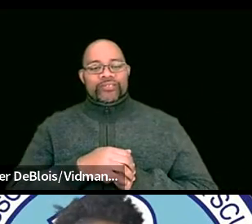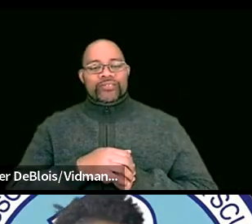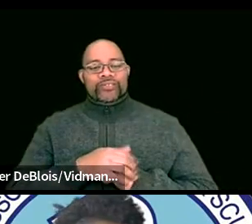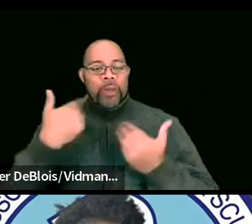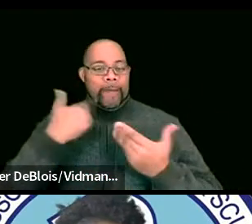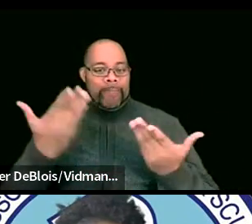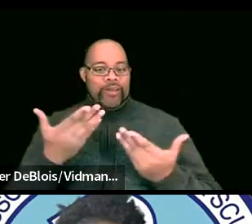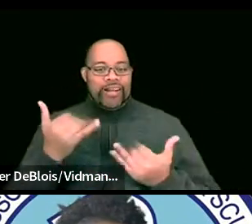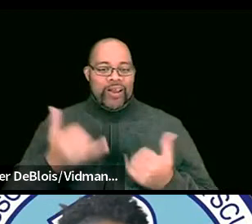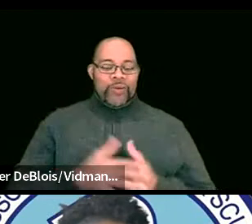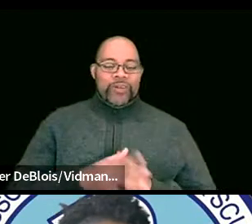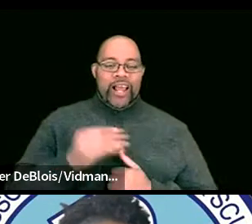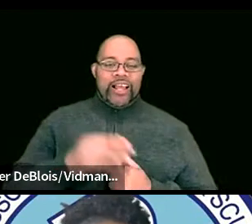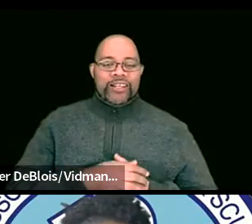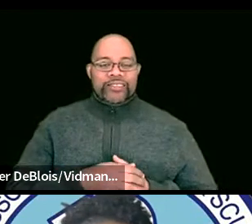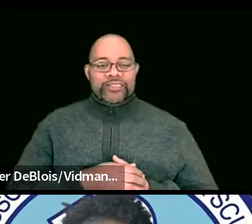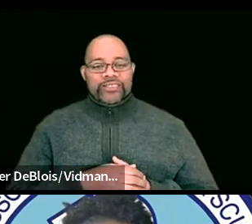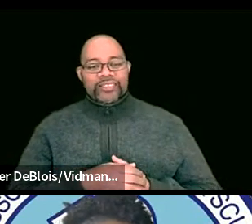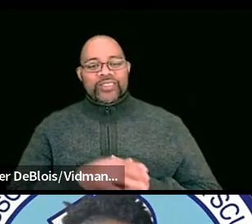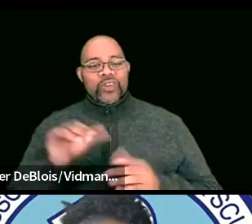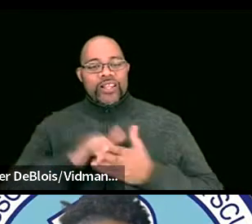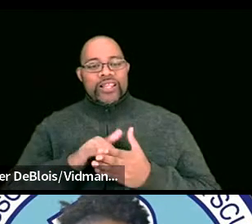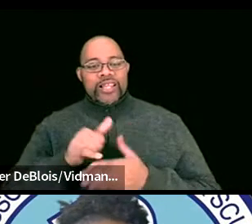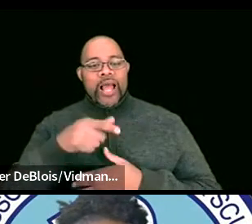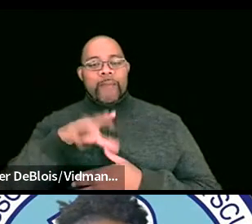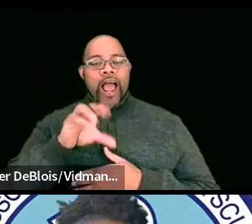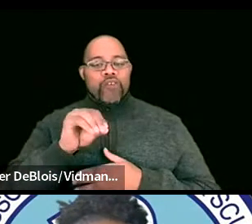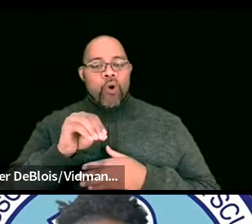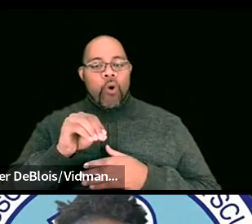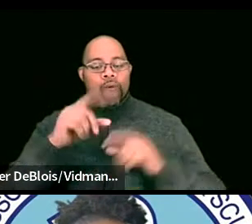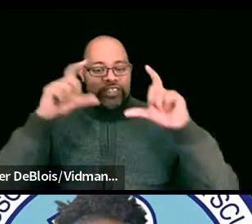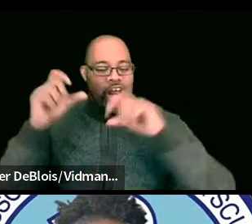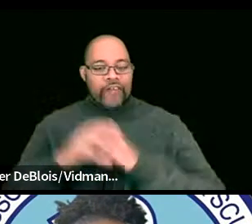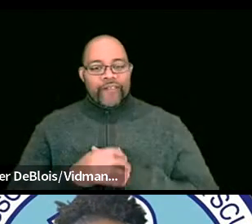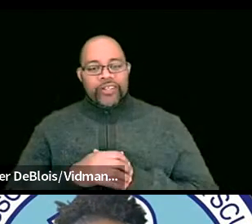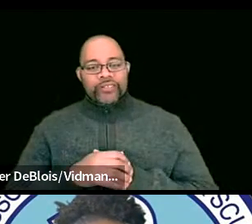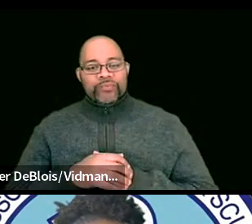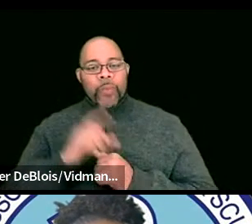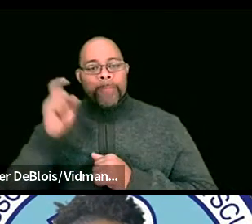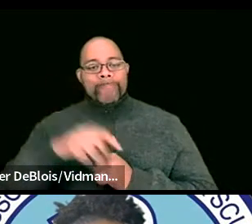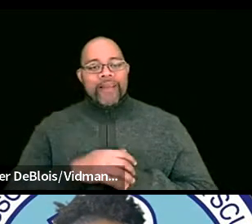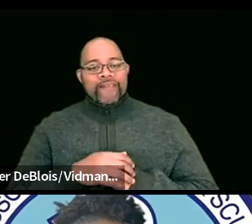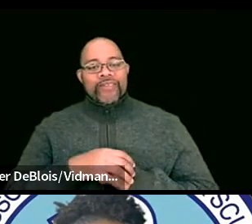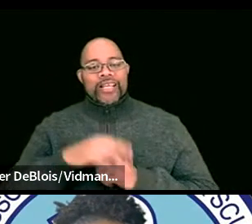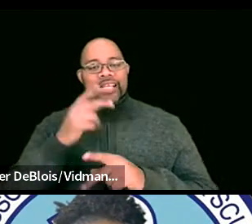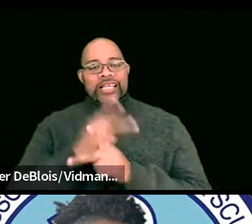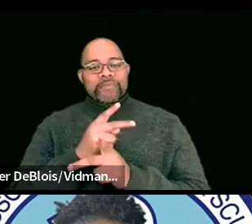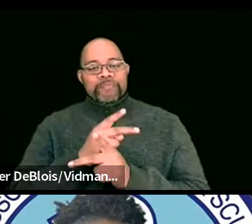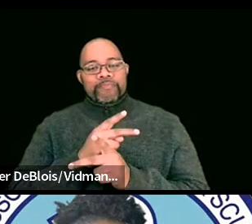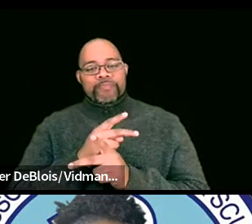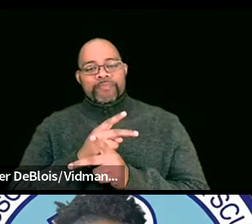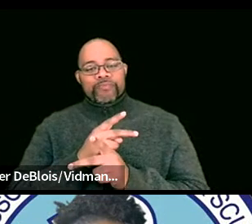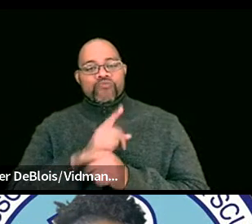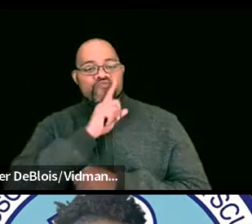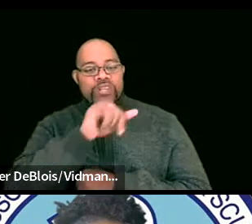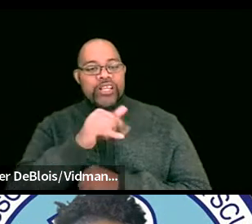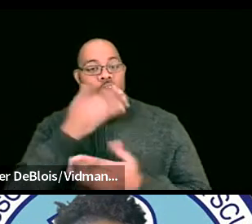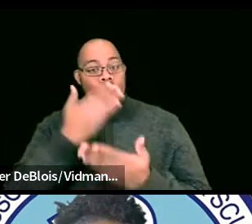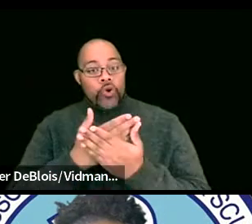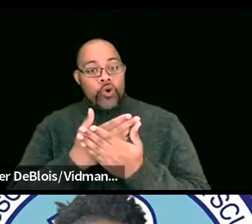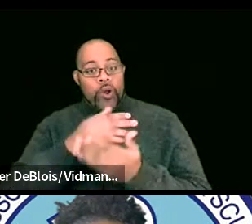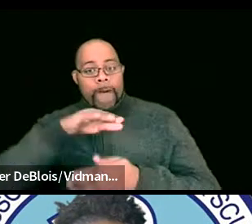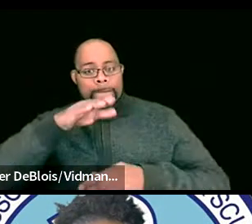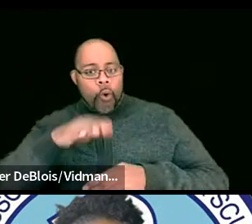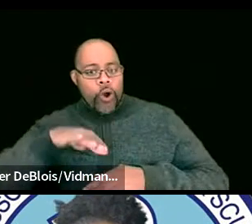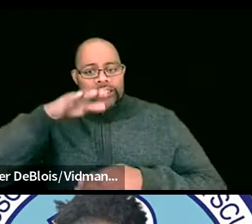now. And doing macro photography and stuff, you have to keep really, really good